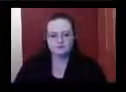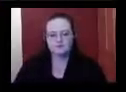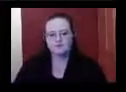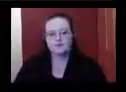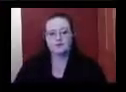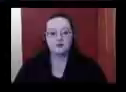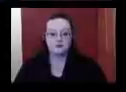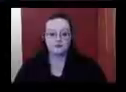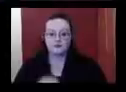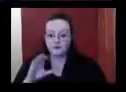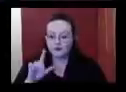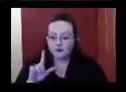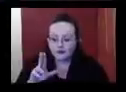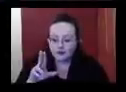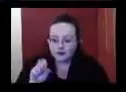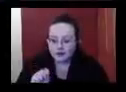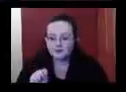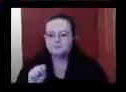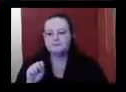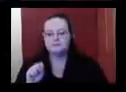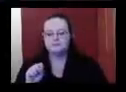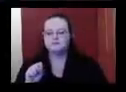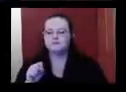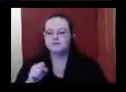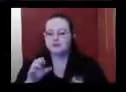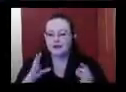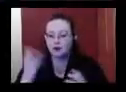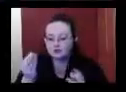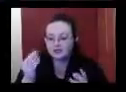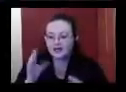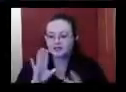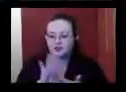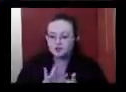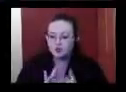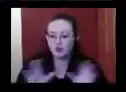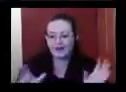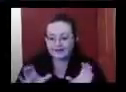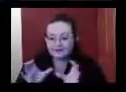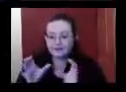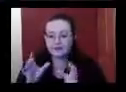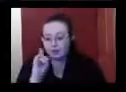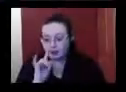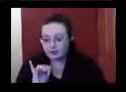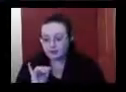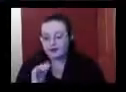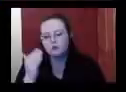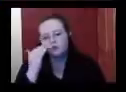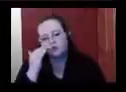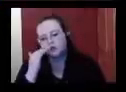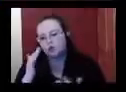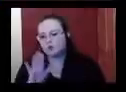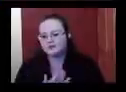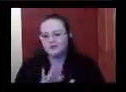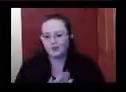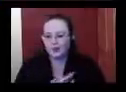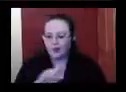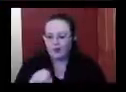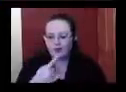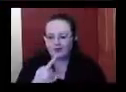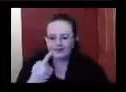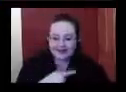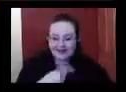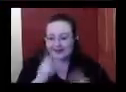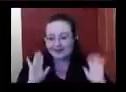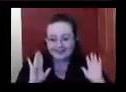of clubs and extracurricular activities, we know that the life of the school involves many things beyond just